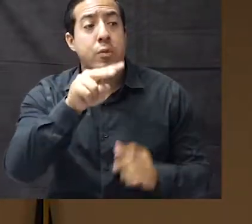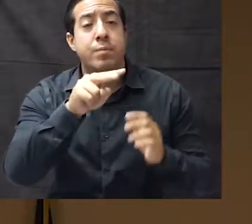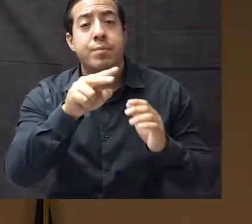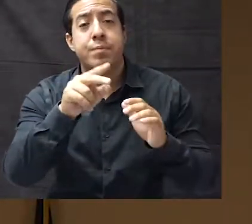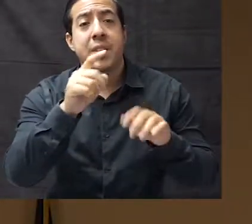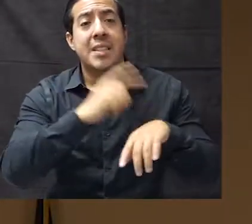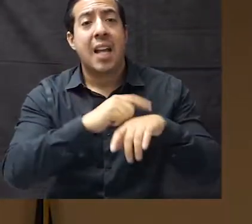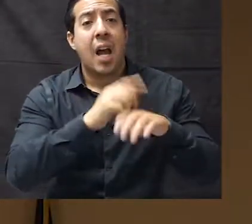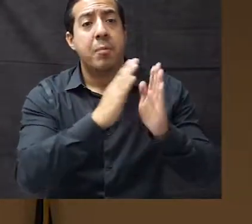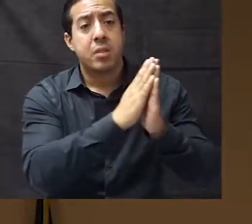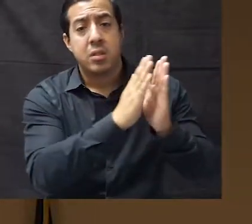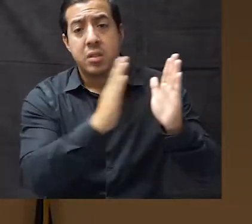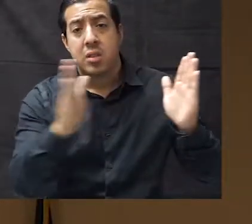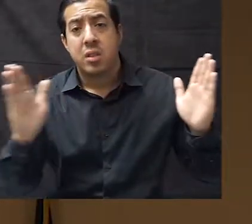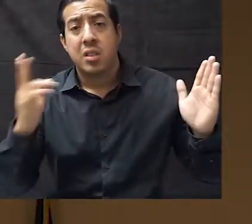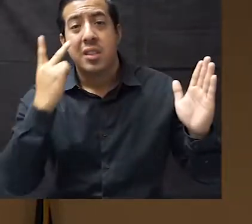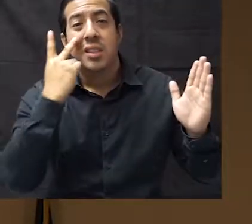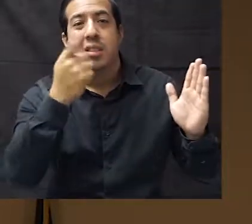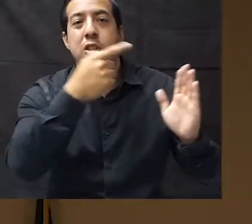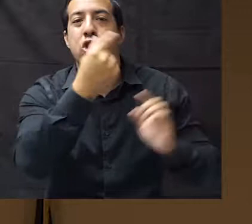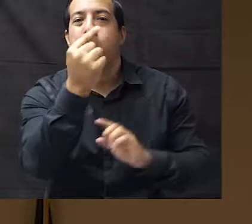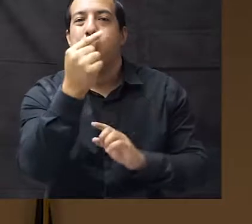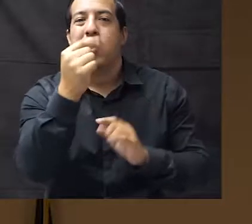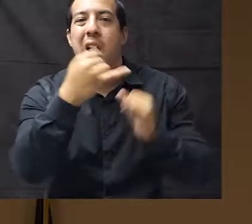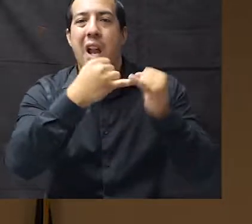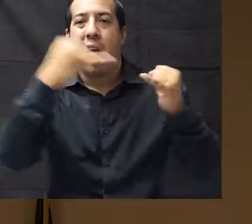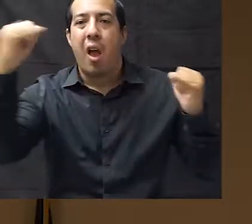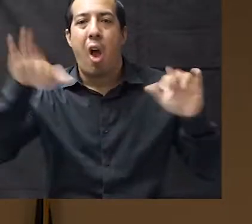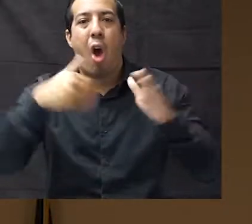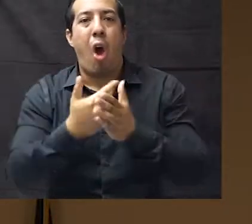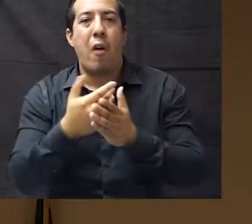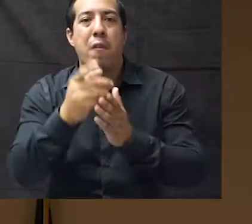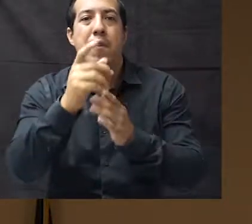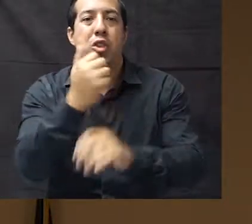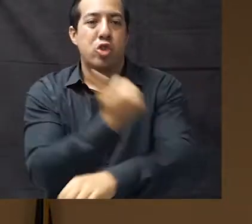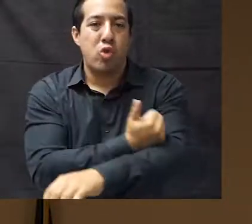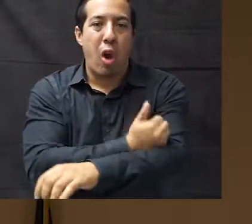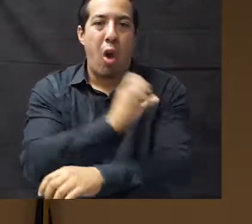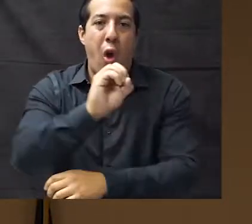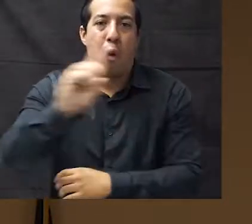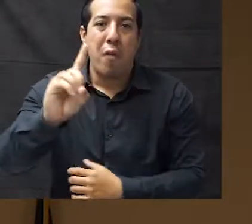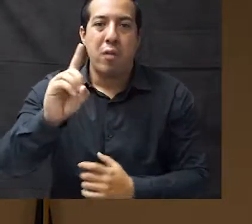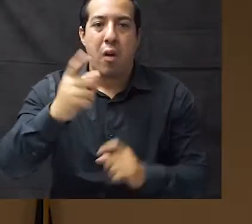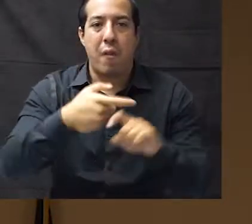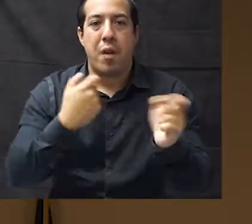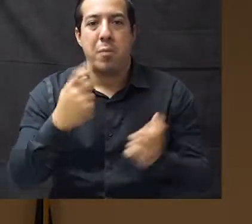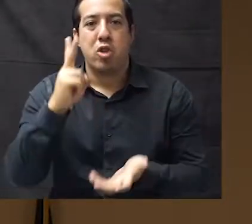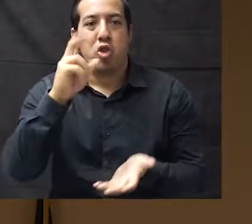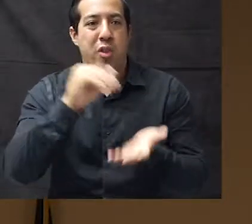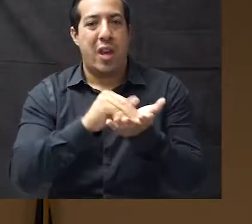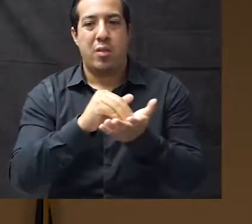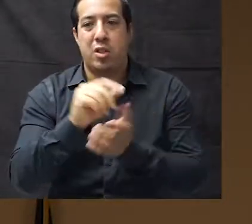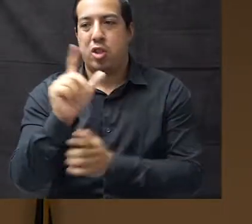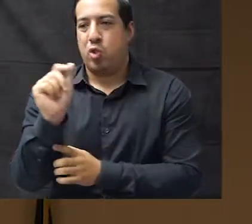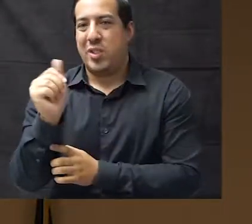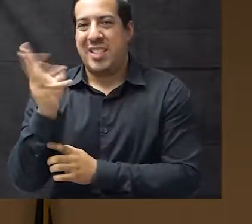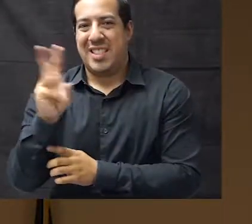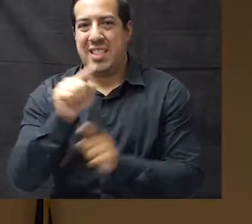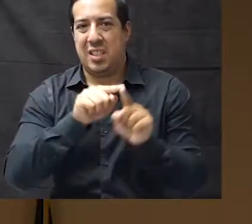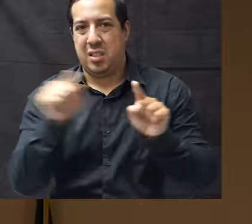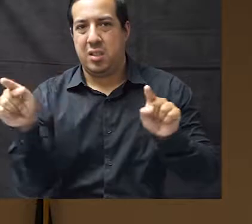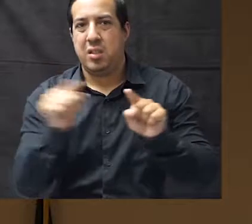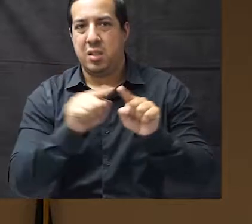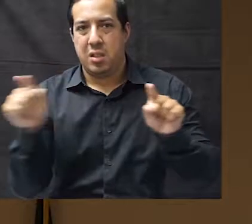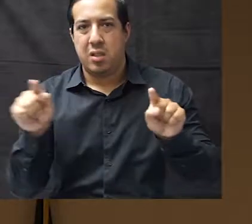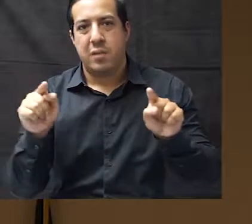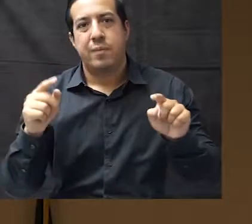So if you look at across time, what this has meant, so the green line is all drug overdoses from